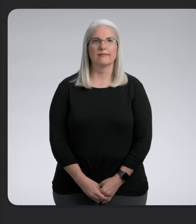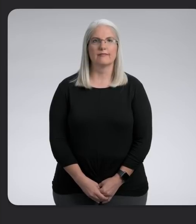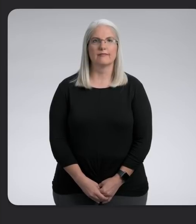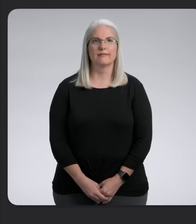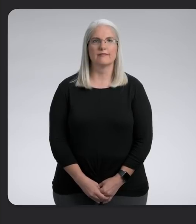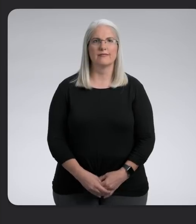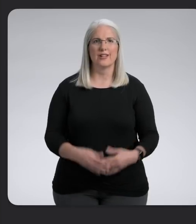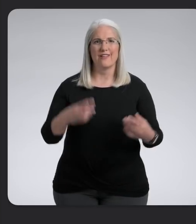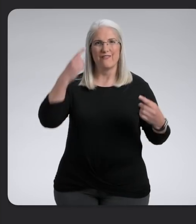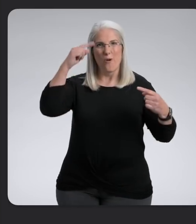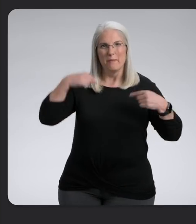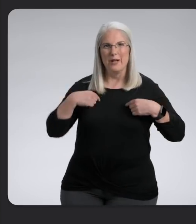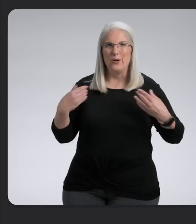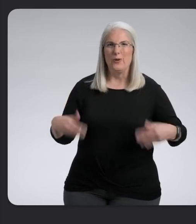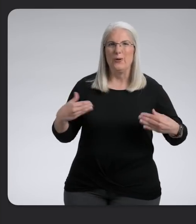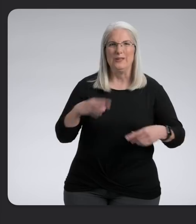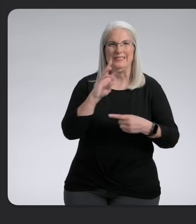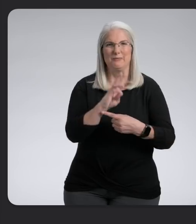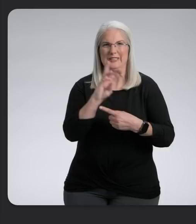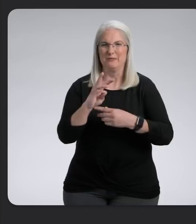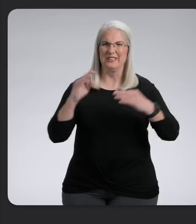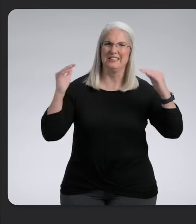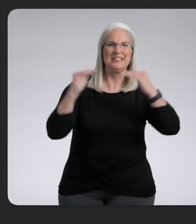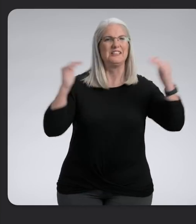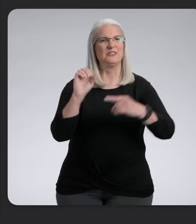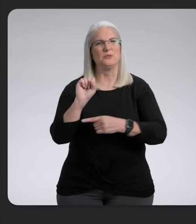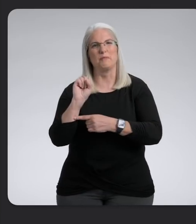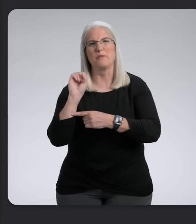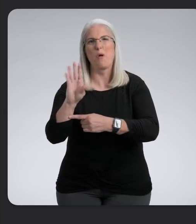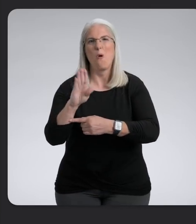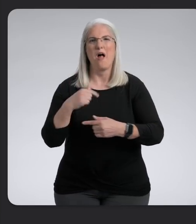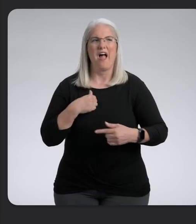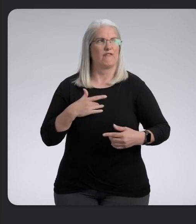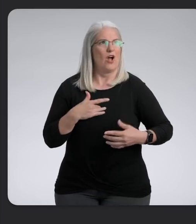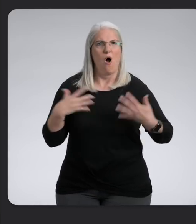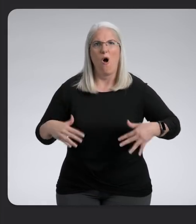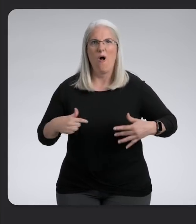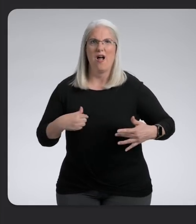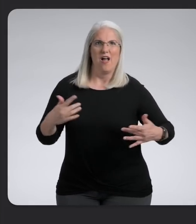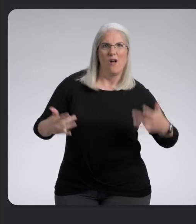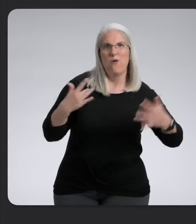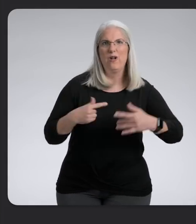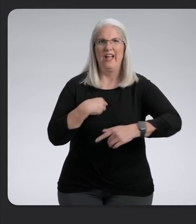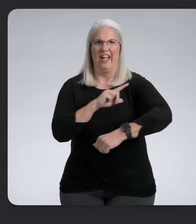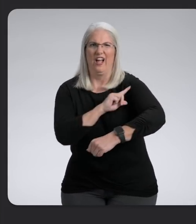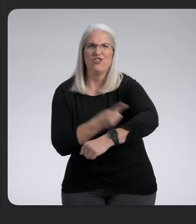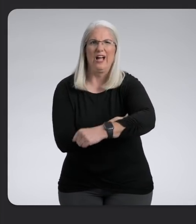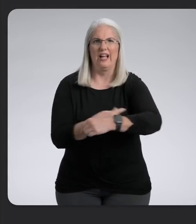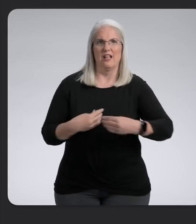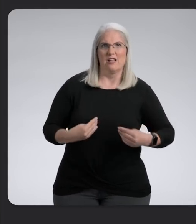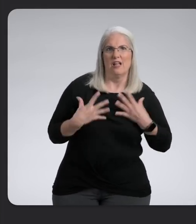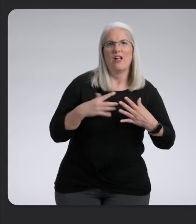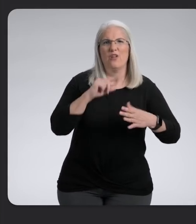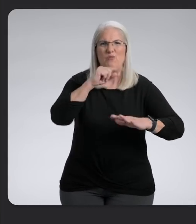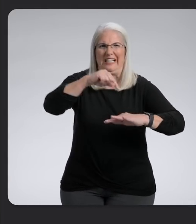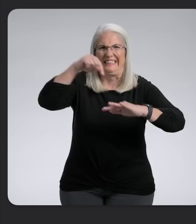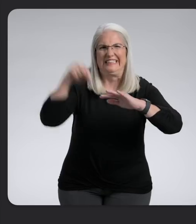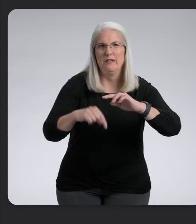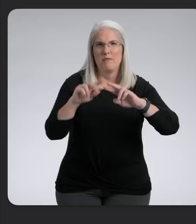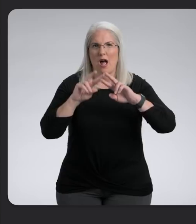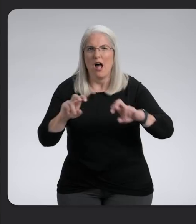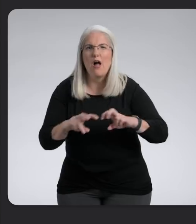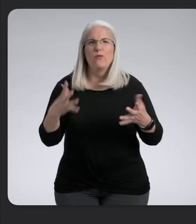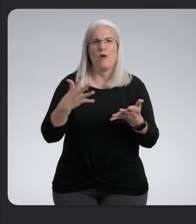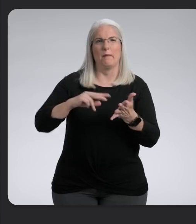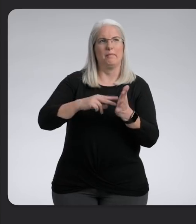For me, the dub is the Super Bowl. You can feel the energy. It's like really deep insights of what it feels like being a